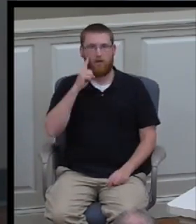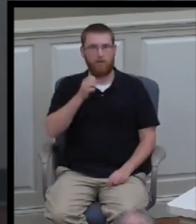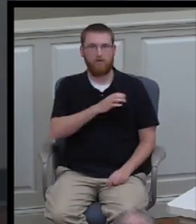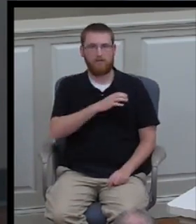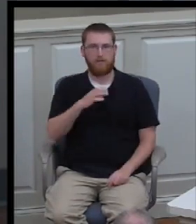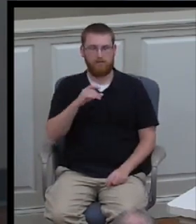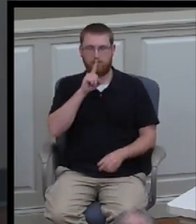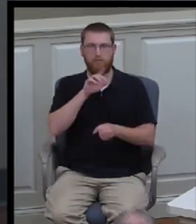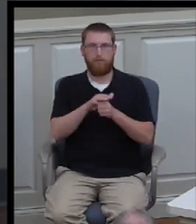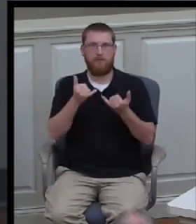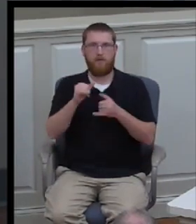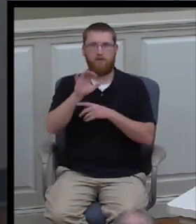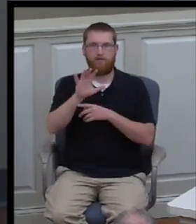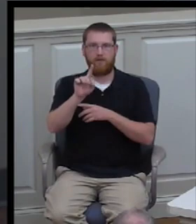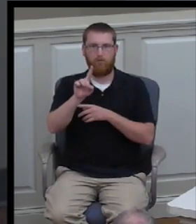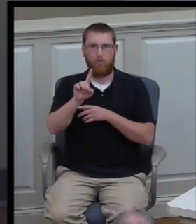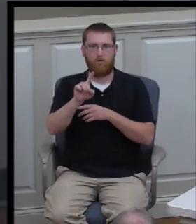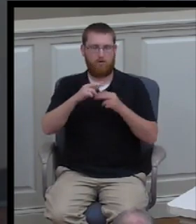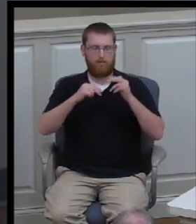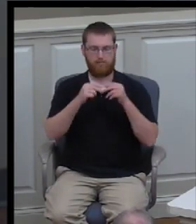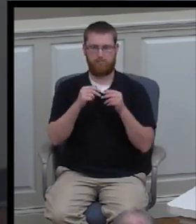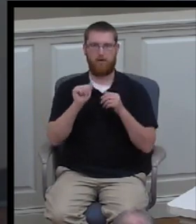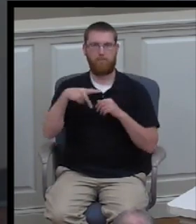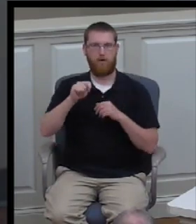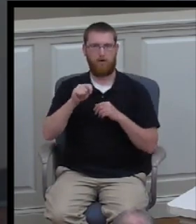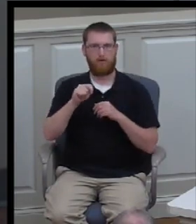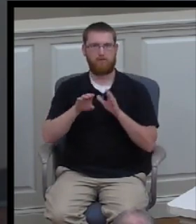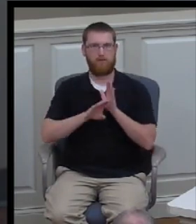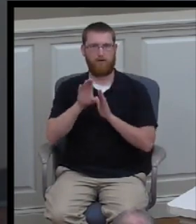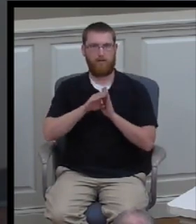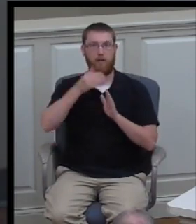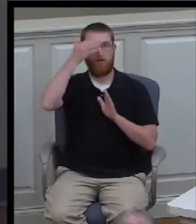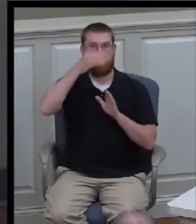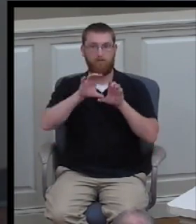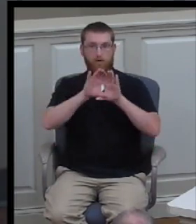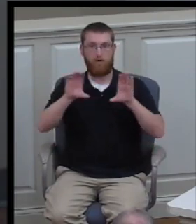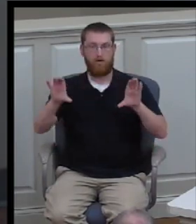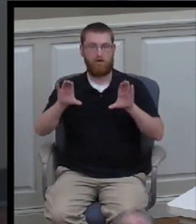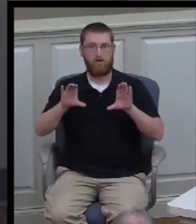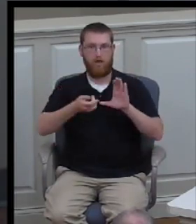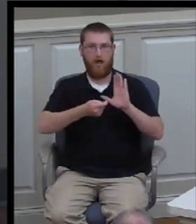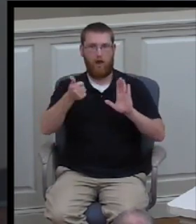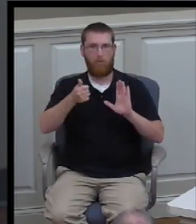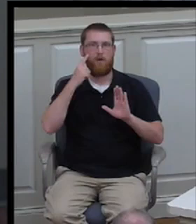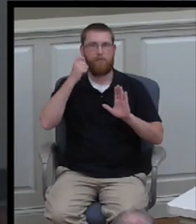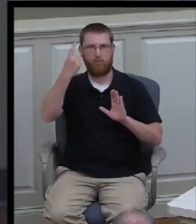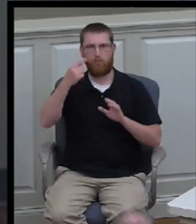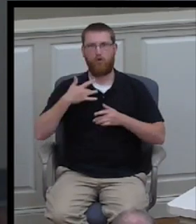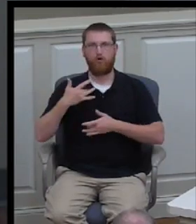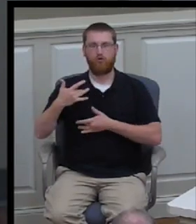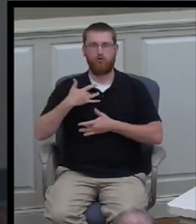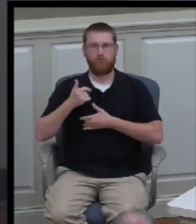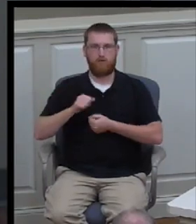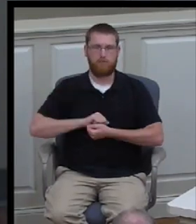just 51 units that would be developed on this property. The front row of buildings was basically discussed to be eliminated because one of the concerns that was